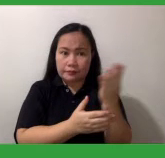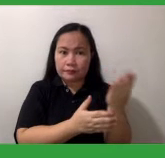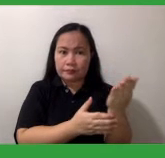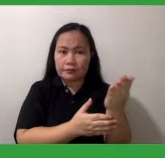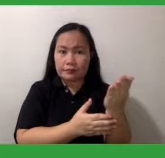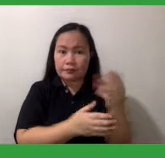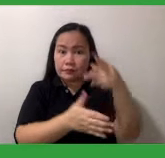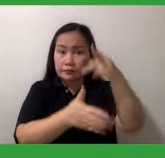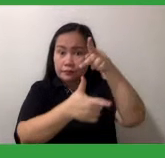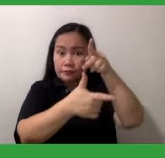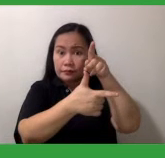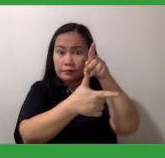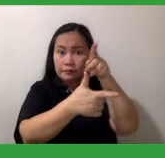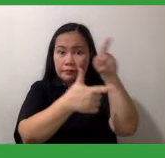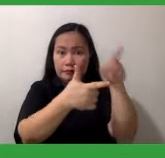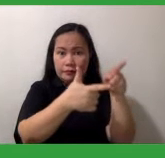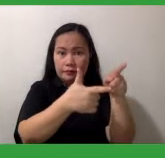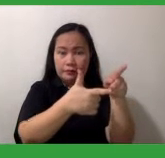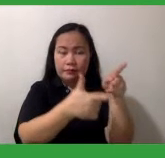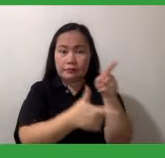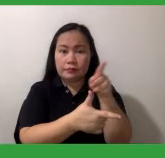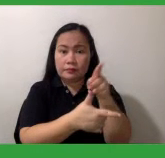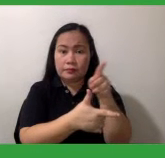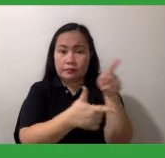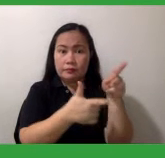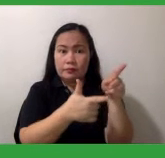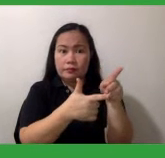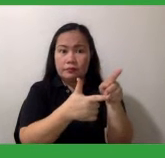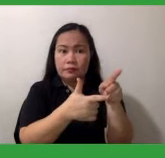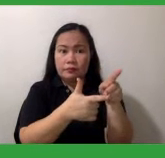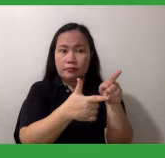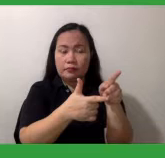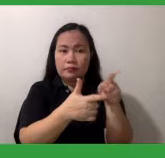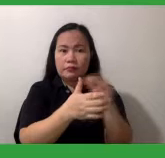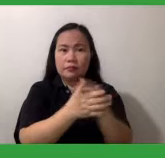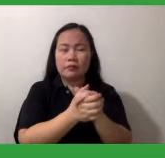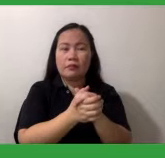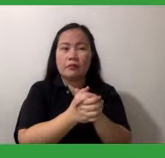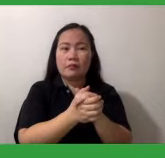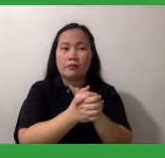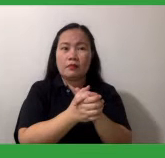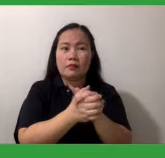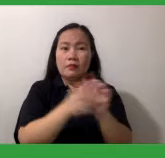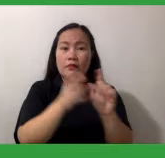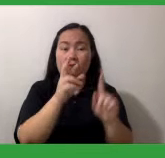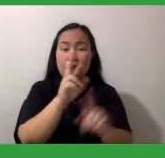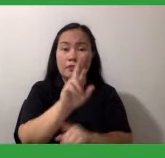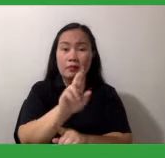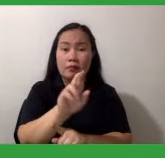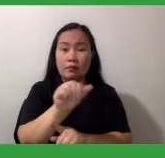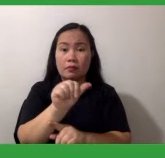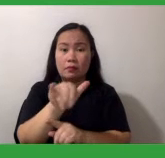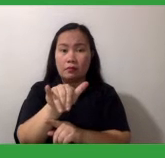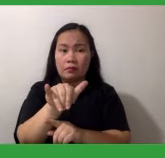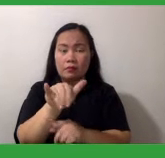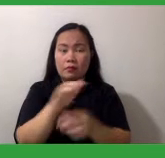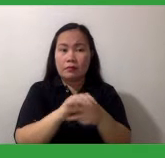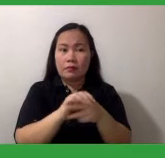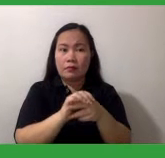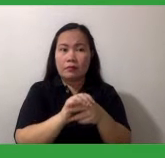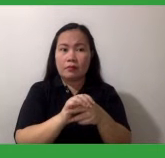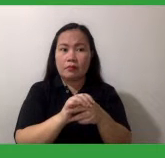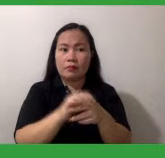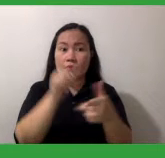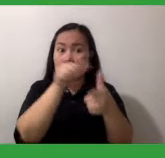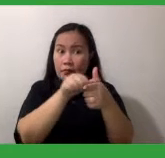So we have here a given protractor with different letters or rays of an angle. So